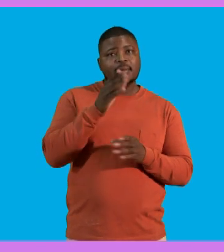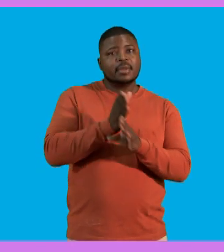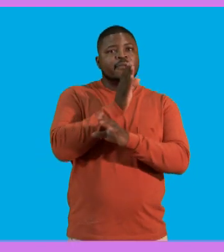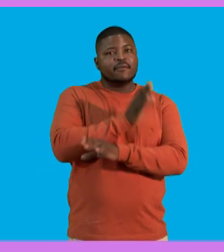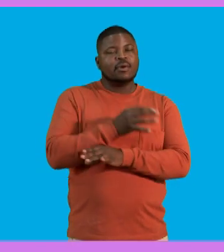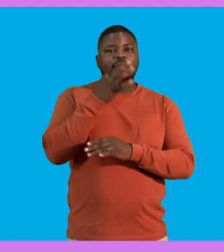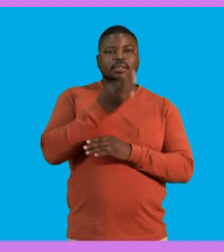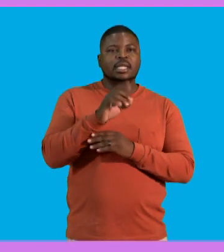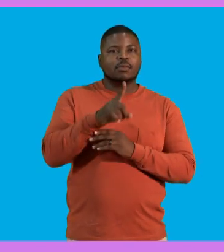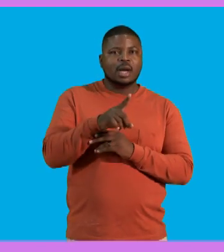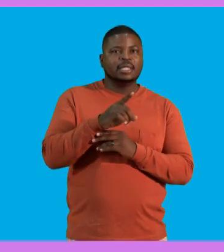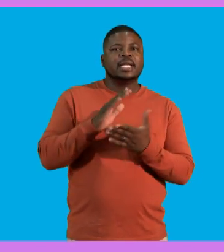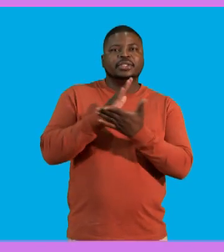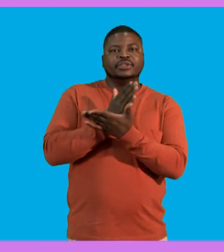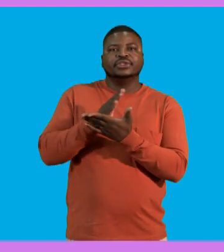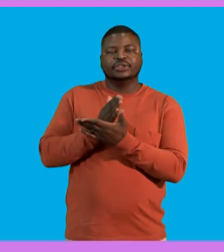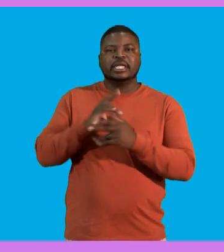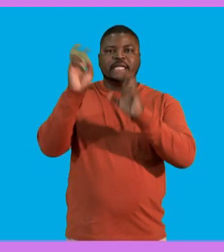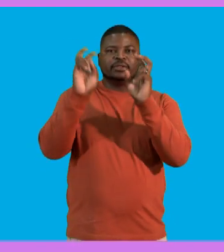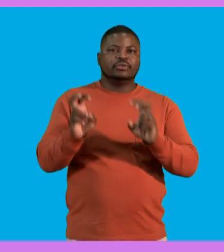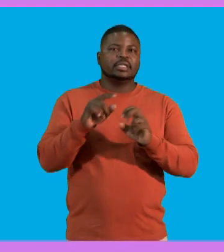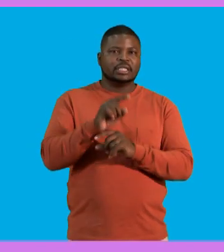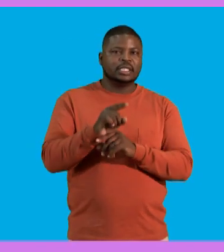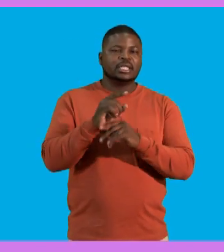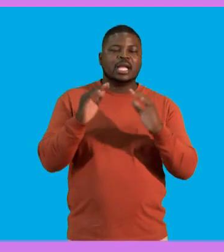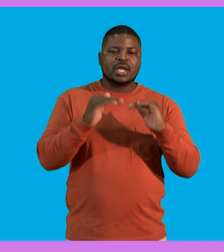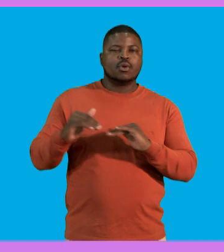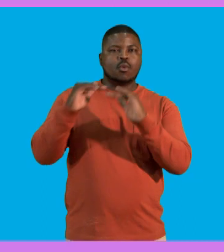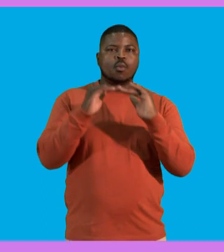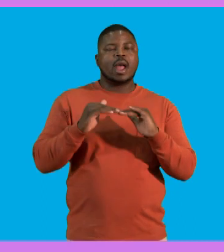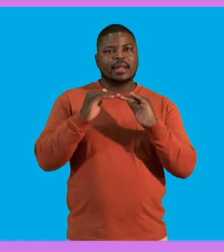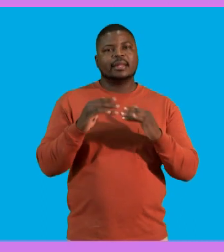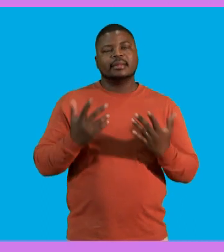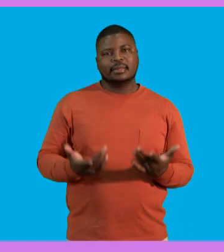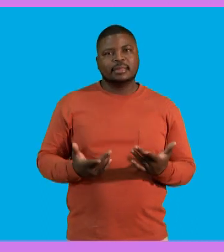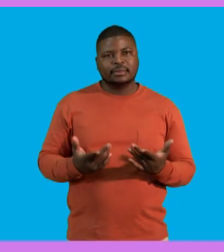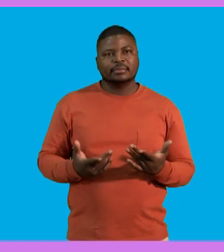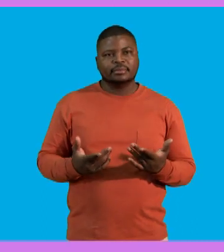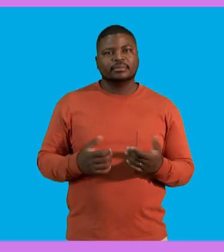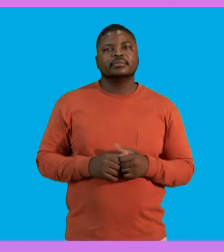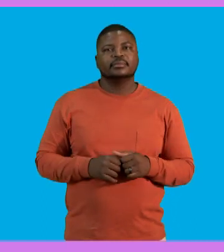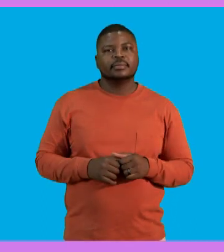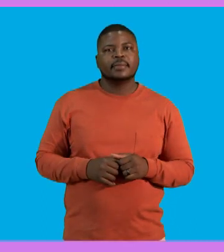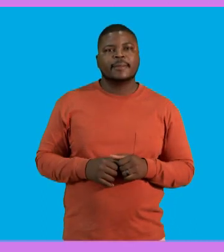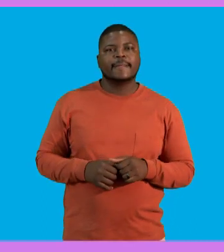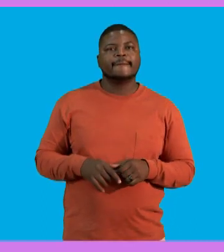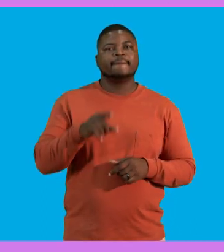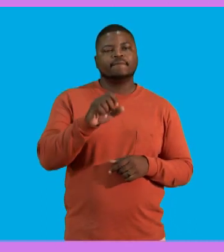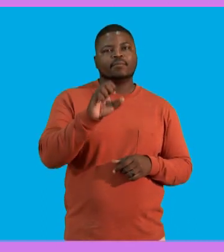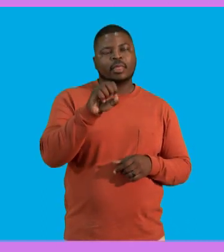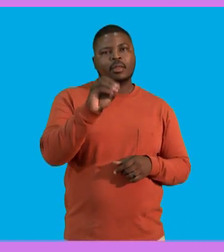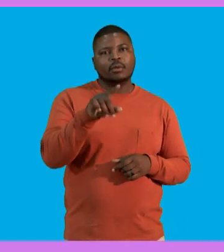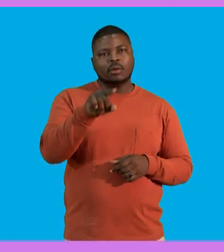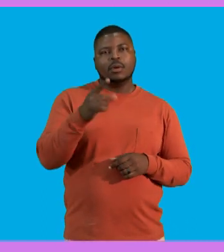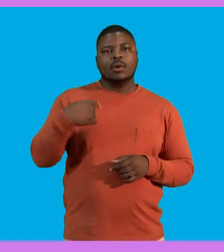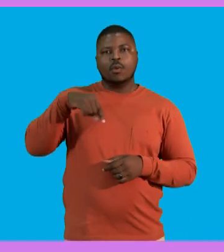the previous statement said they share the electricity bill proportionally. So it means they are sharing it according to a proportion. Therefore,